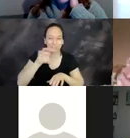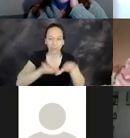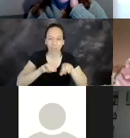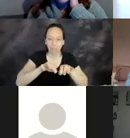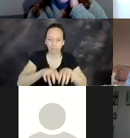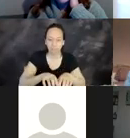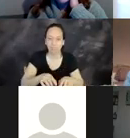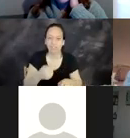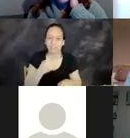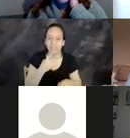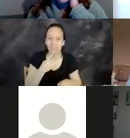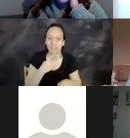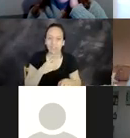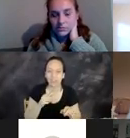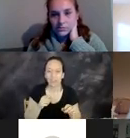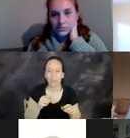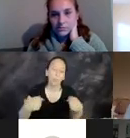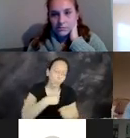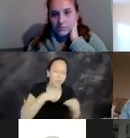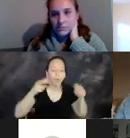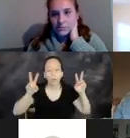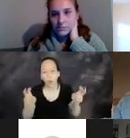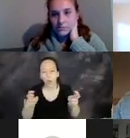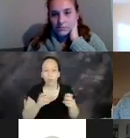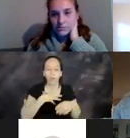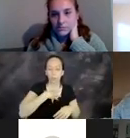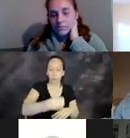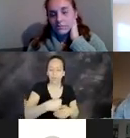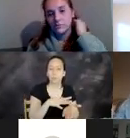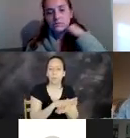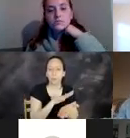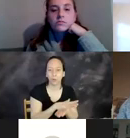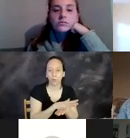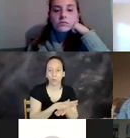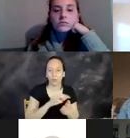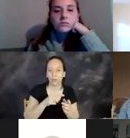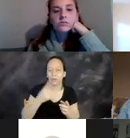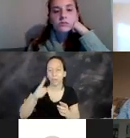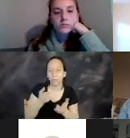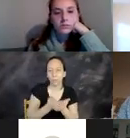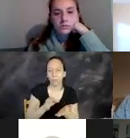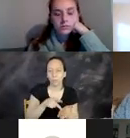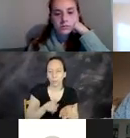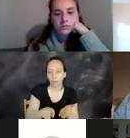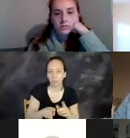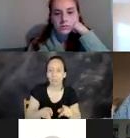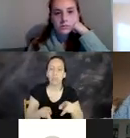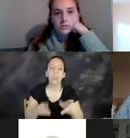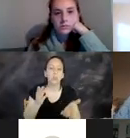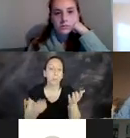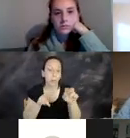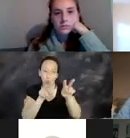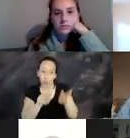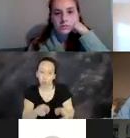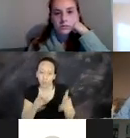what we nerdily call a white paper about proof of payment. So many of their questions may be answered by that, but we also